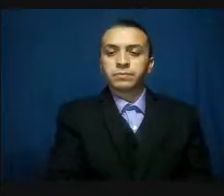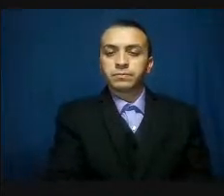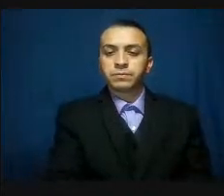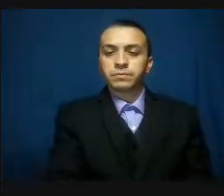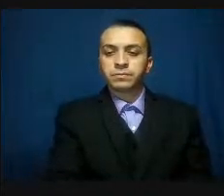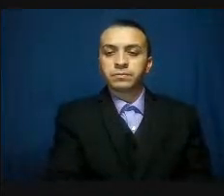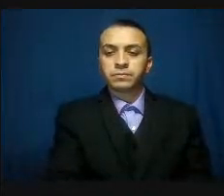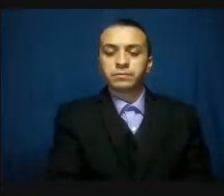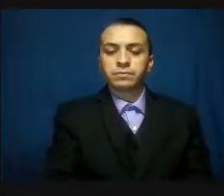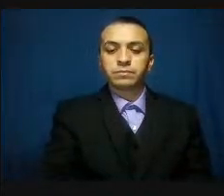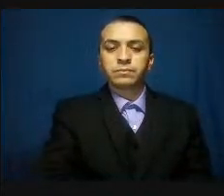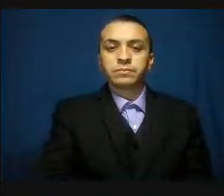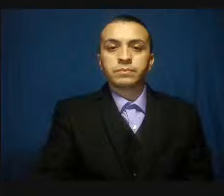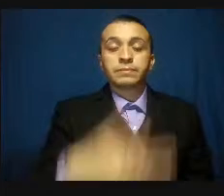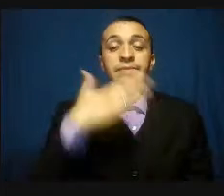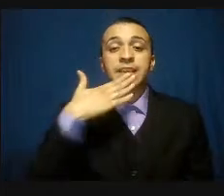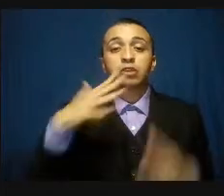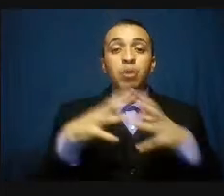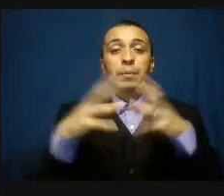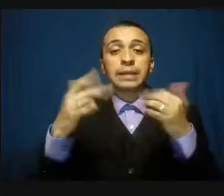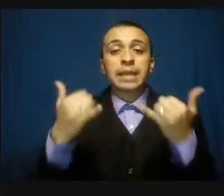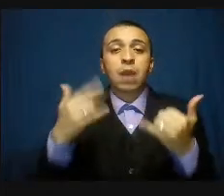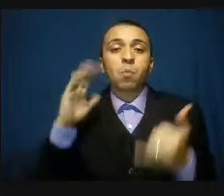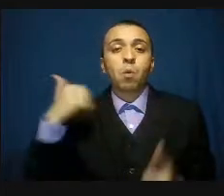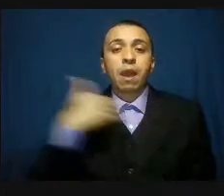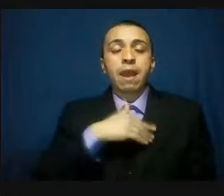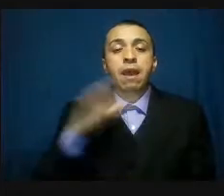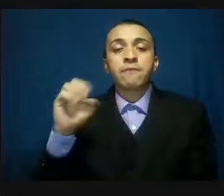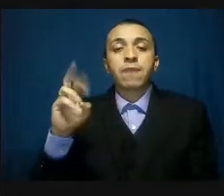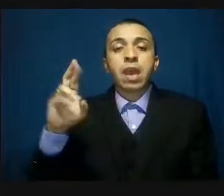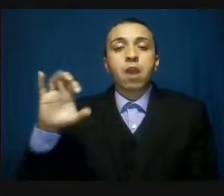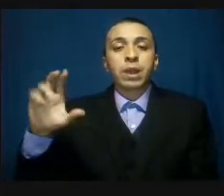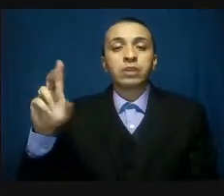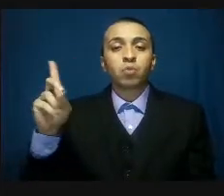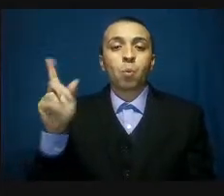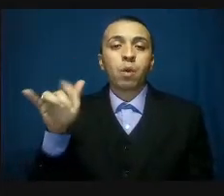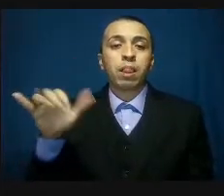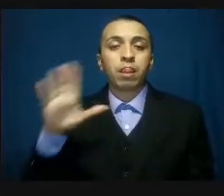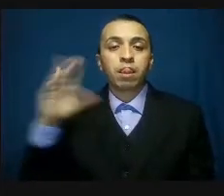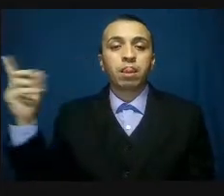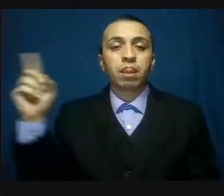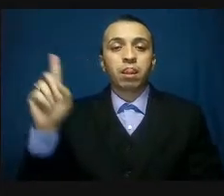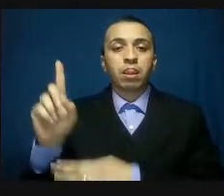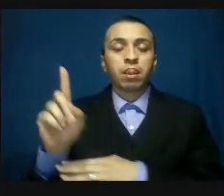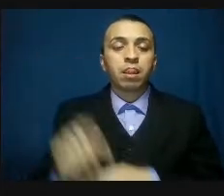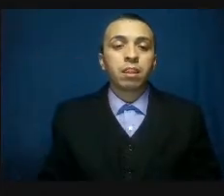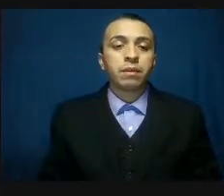Thank you so much. Our next speaker is going to be Patrick Doyle with Fire Behavior.